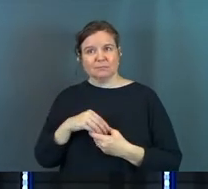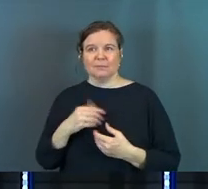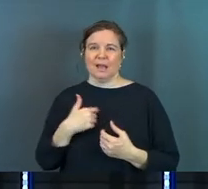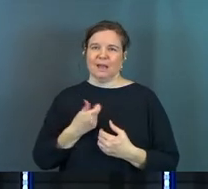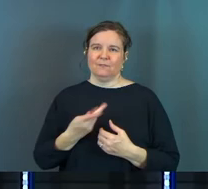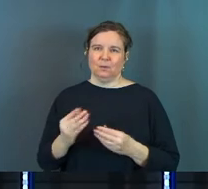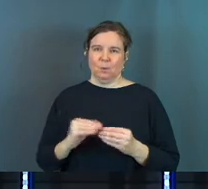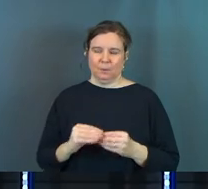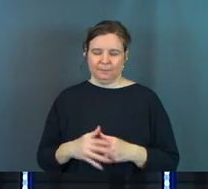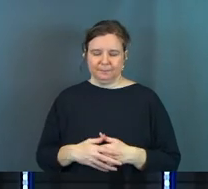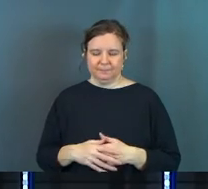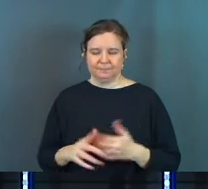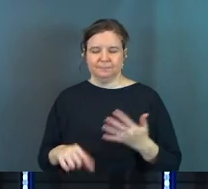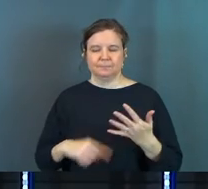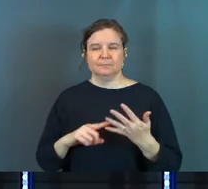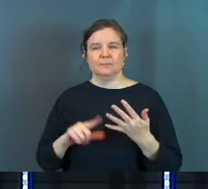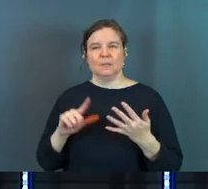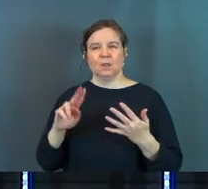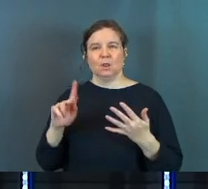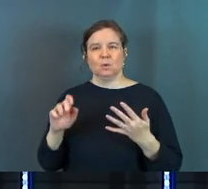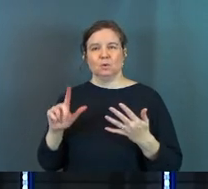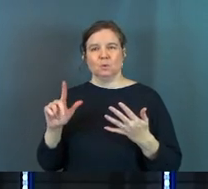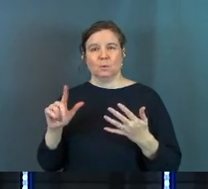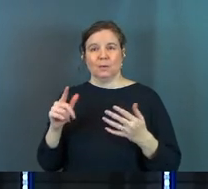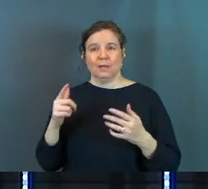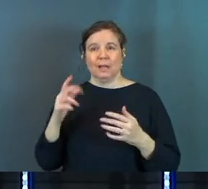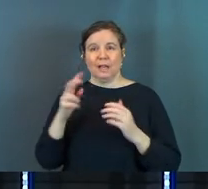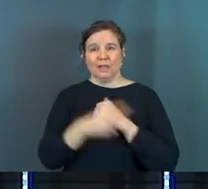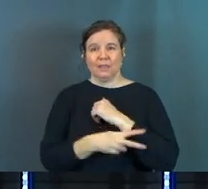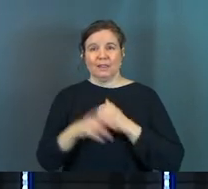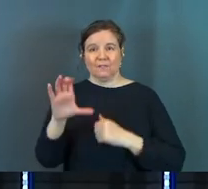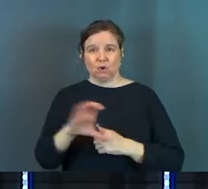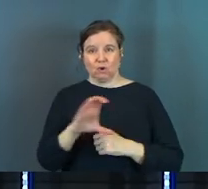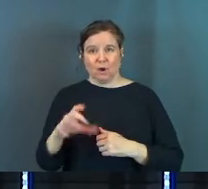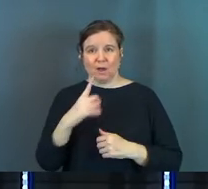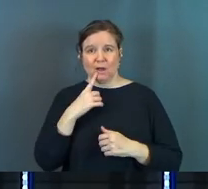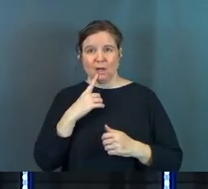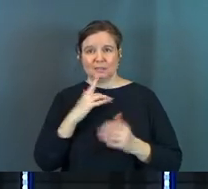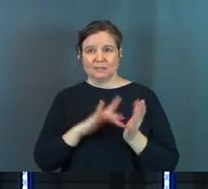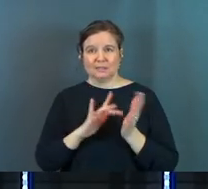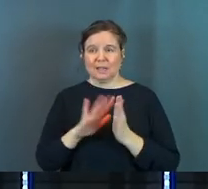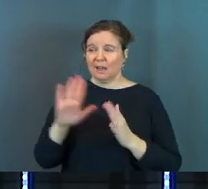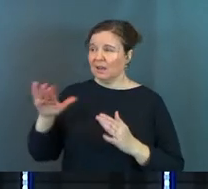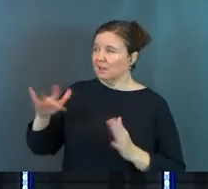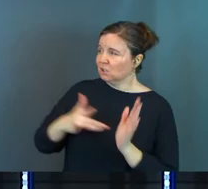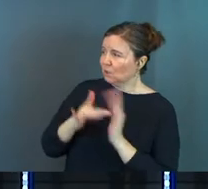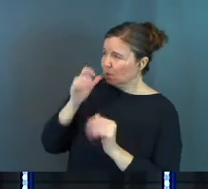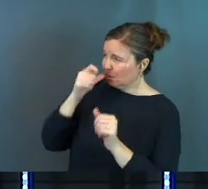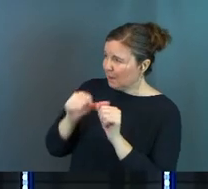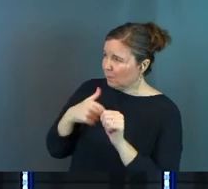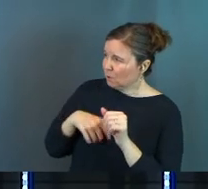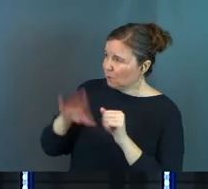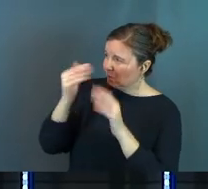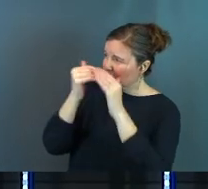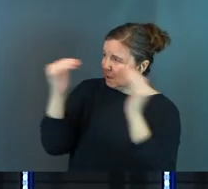I got a few more. Luke 23, the thief on the cross said, Jesus, would you remember me when you come into your